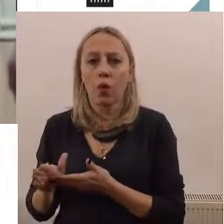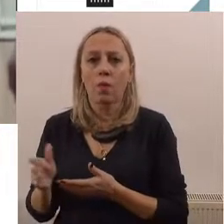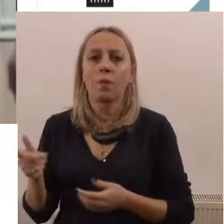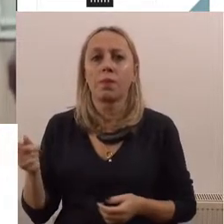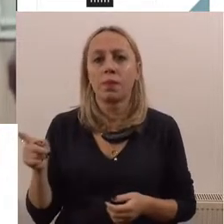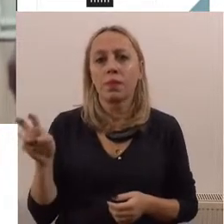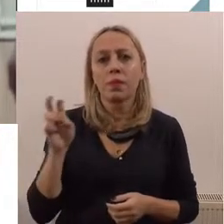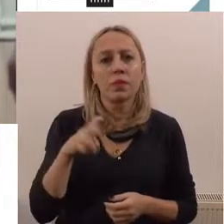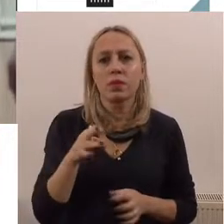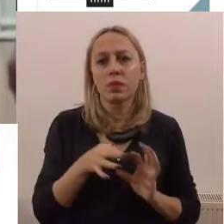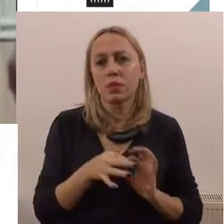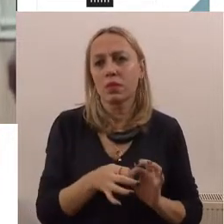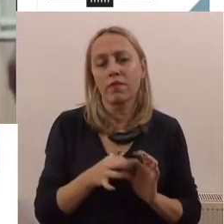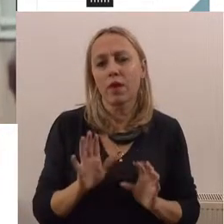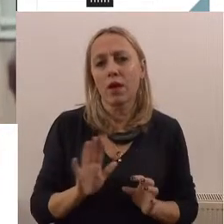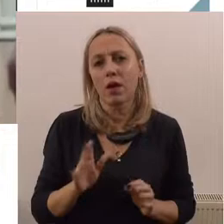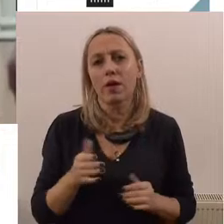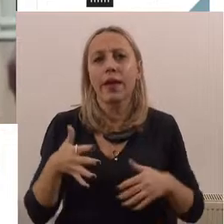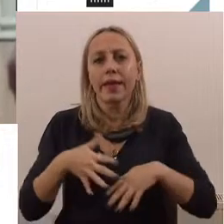and also